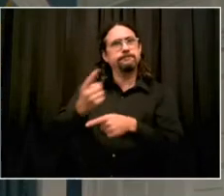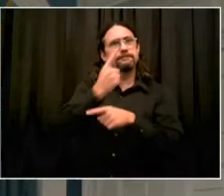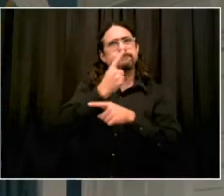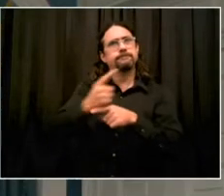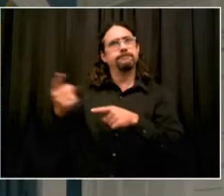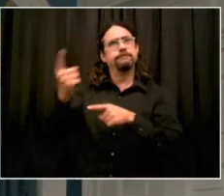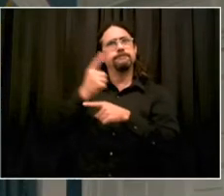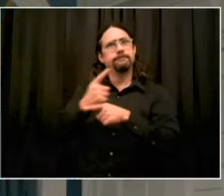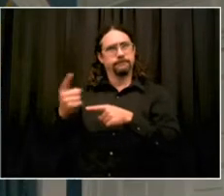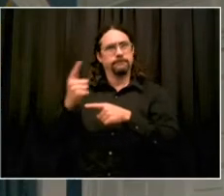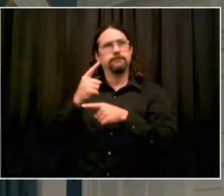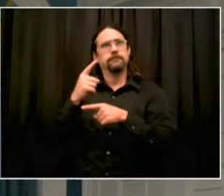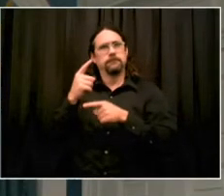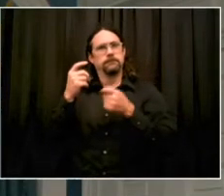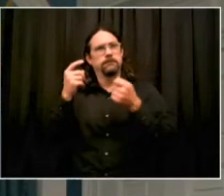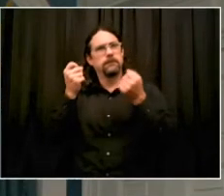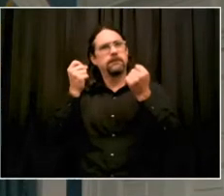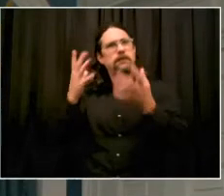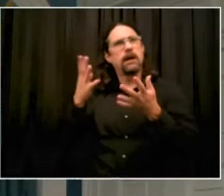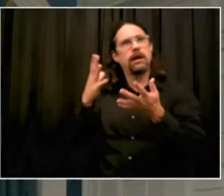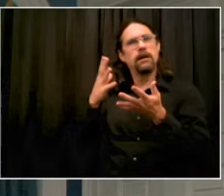The next is Aaron from Politico.